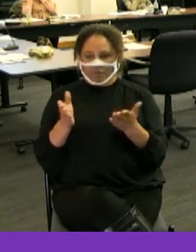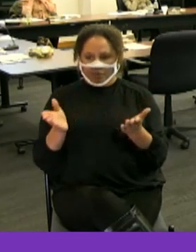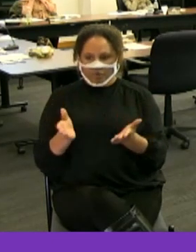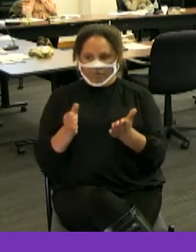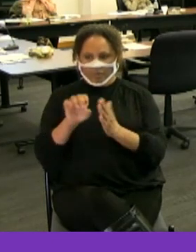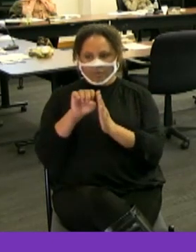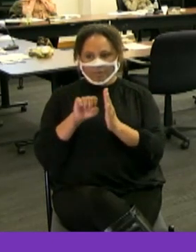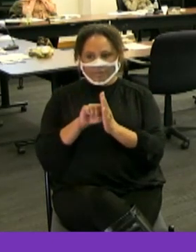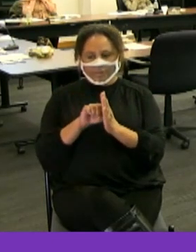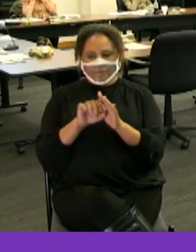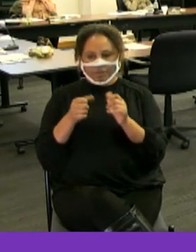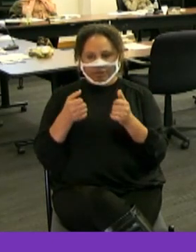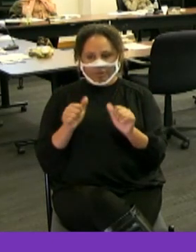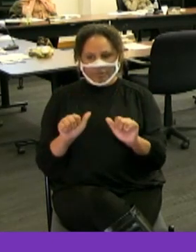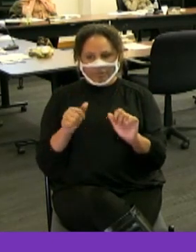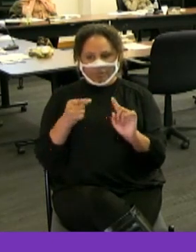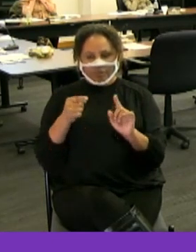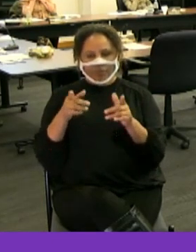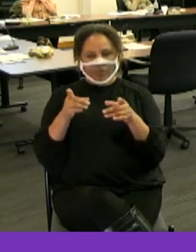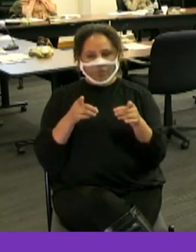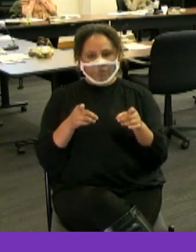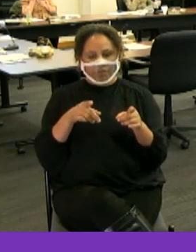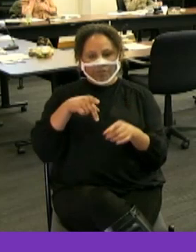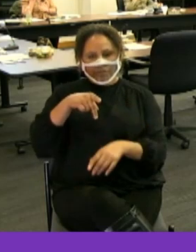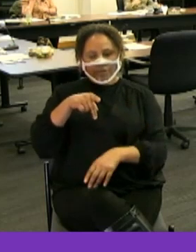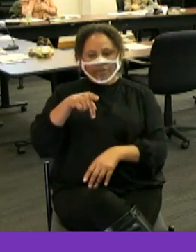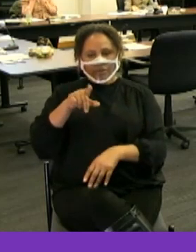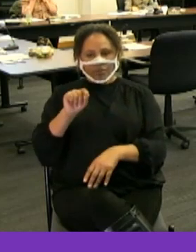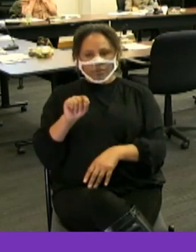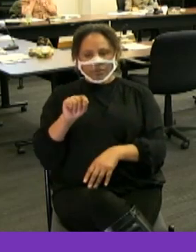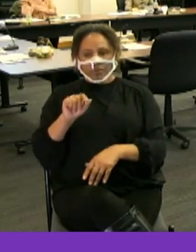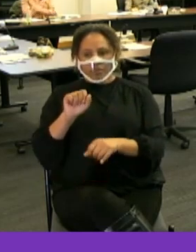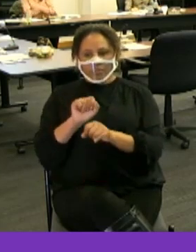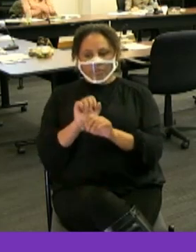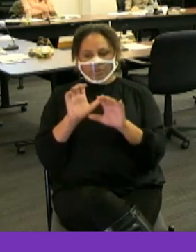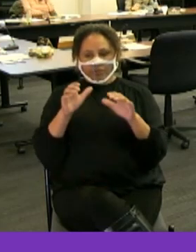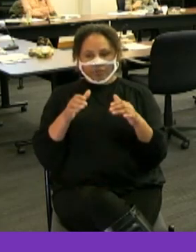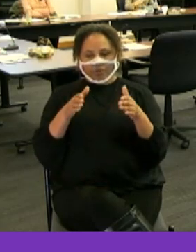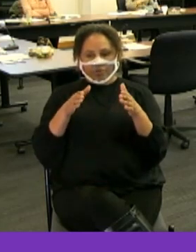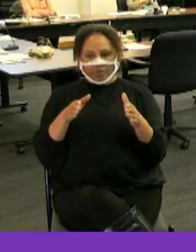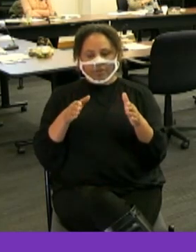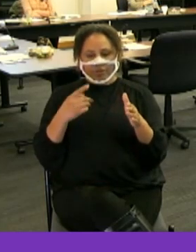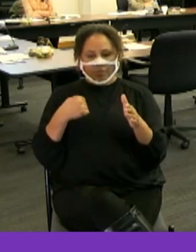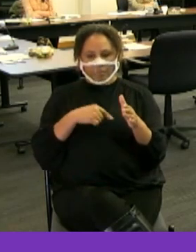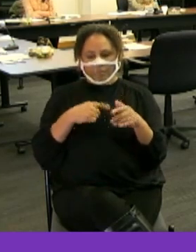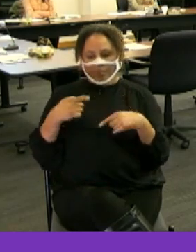efforts to define the P20 workforce pathways that we've been talking about with our legislators.